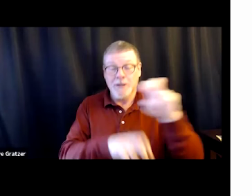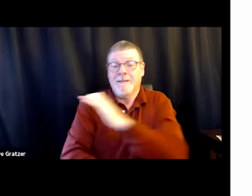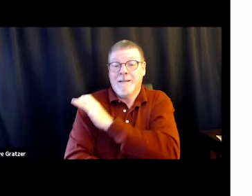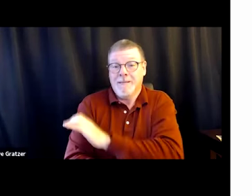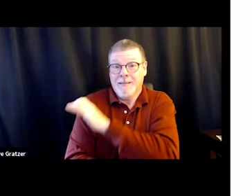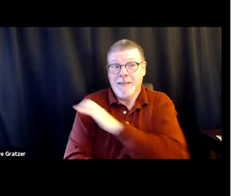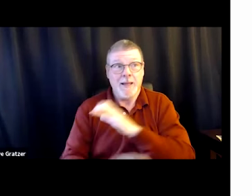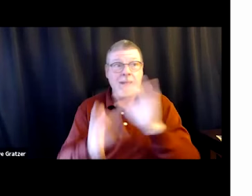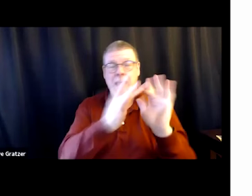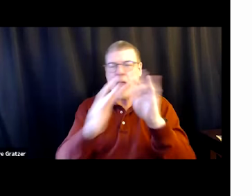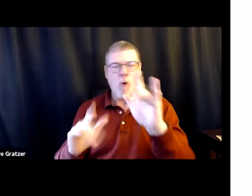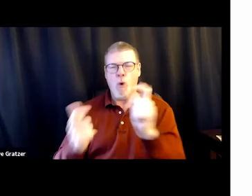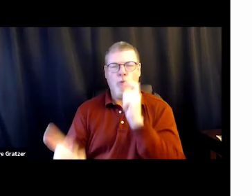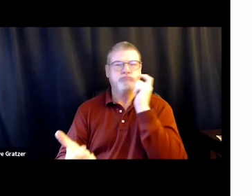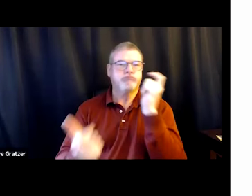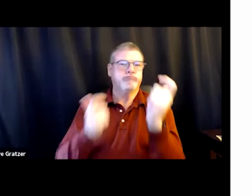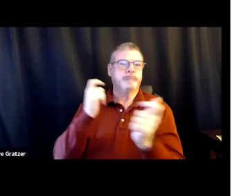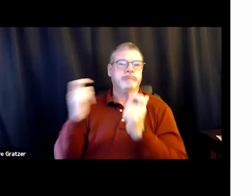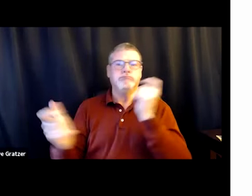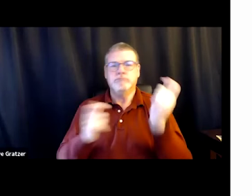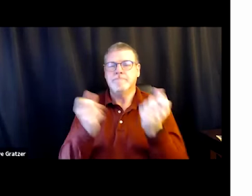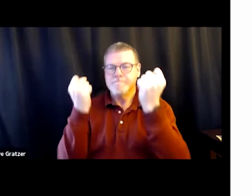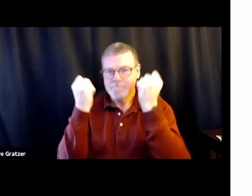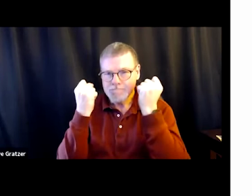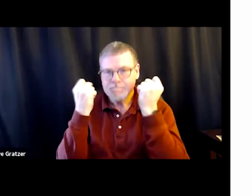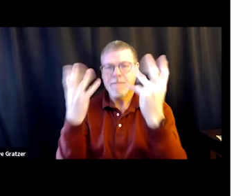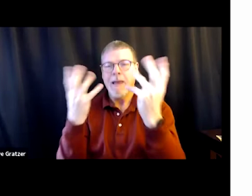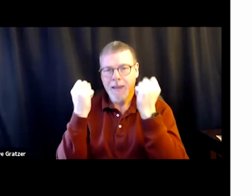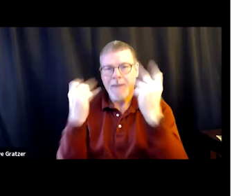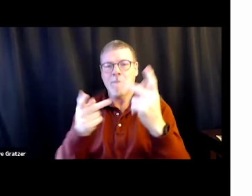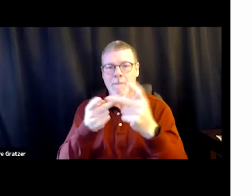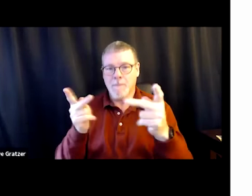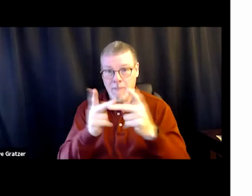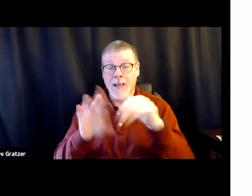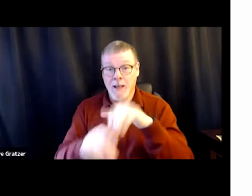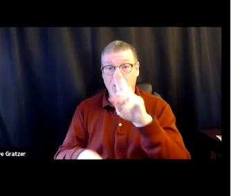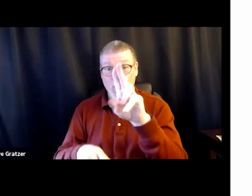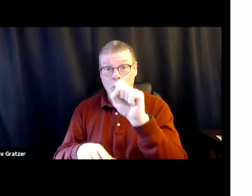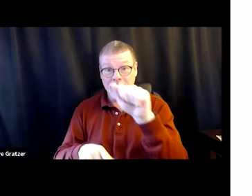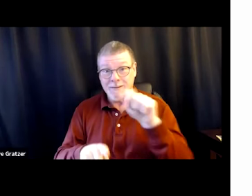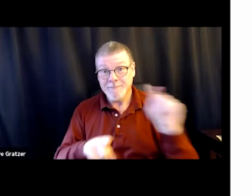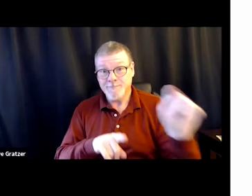an enormous network, multiple settings throughout the country. And like